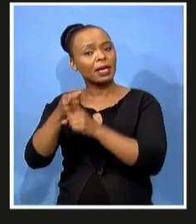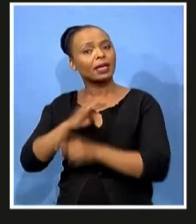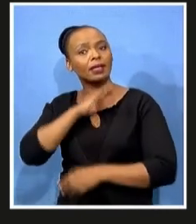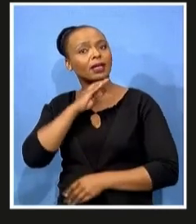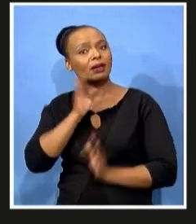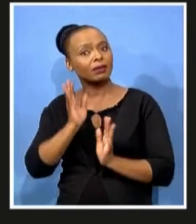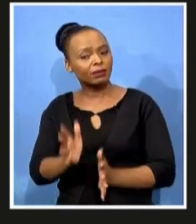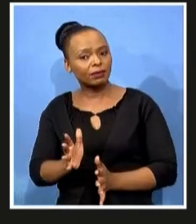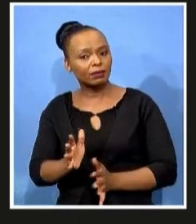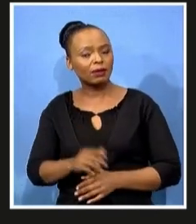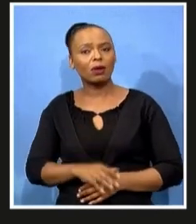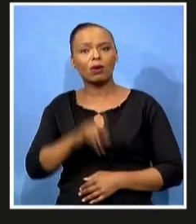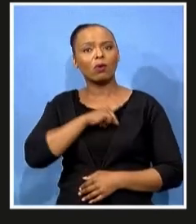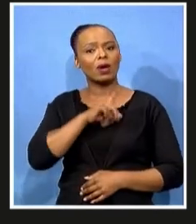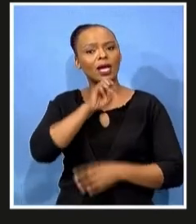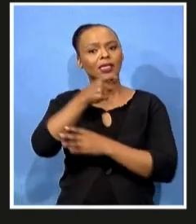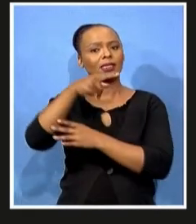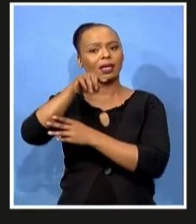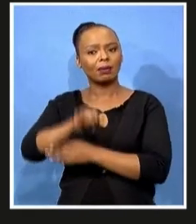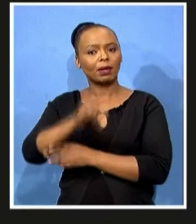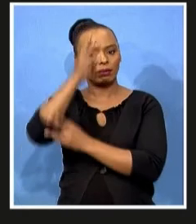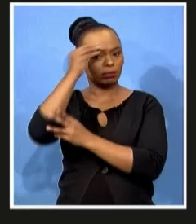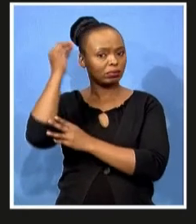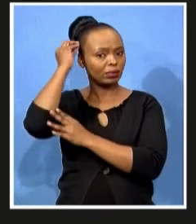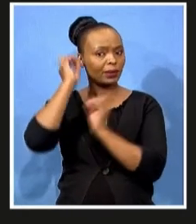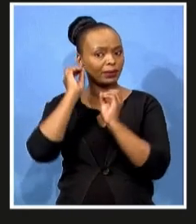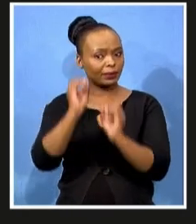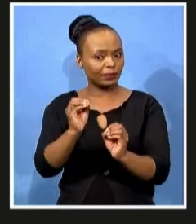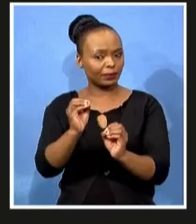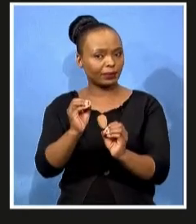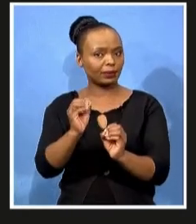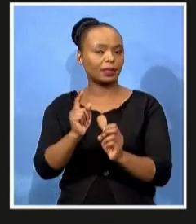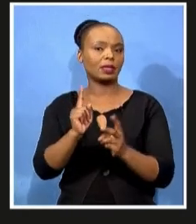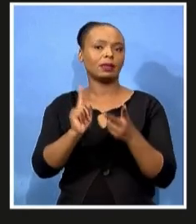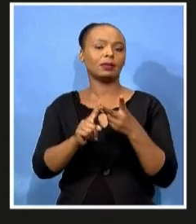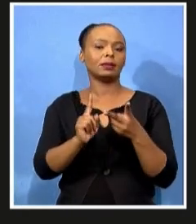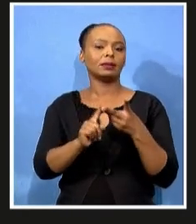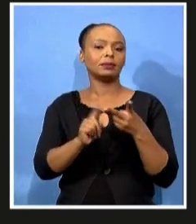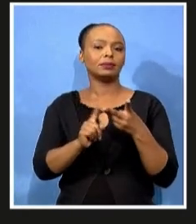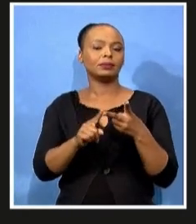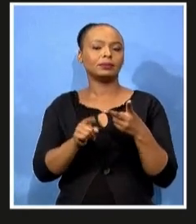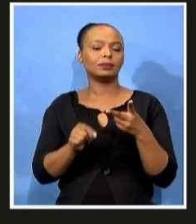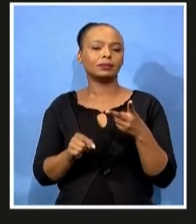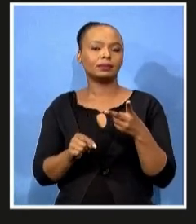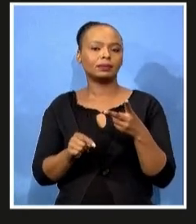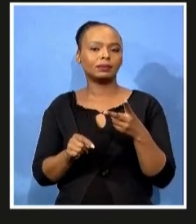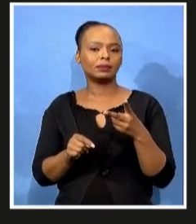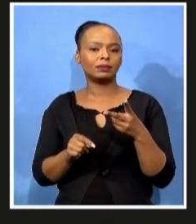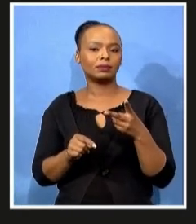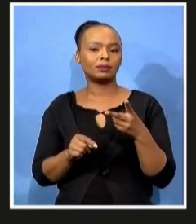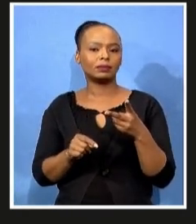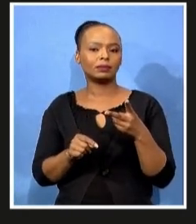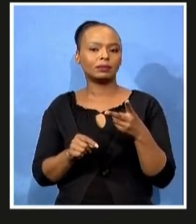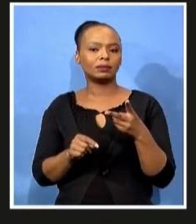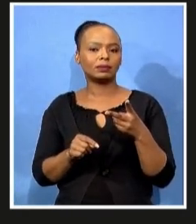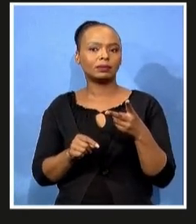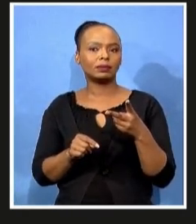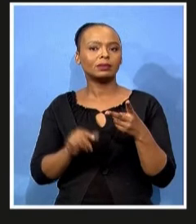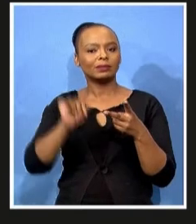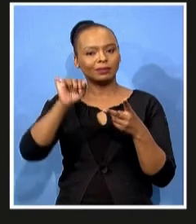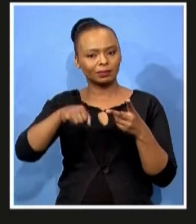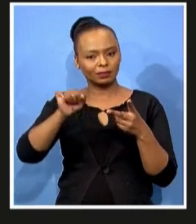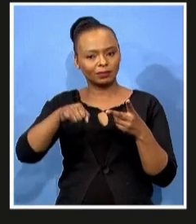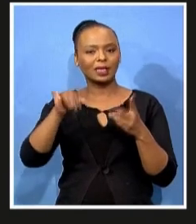account? Secondly, is that has the department done any comparison in cost